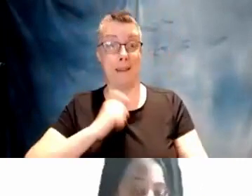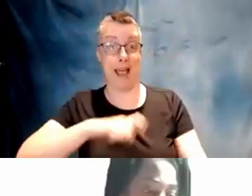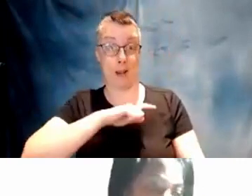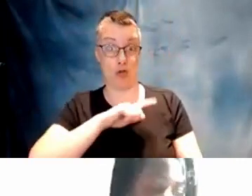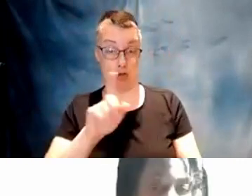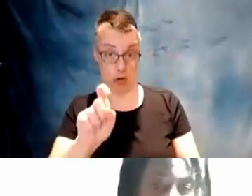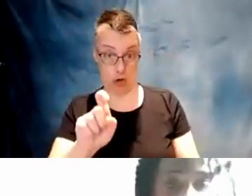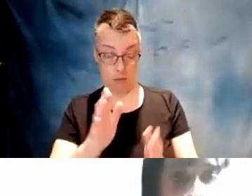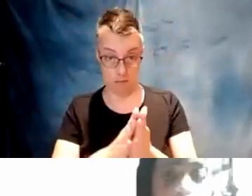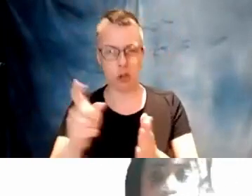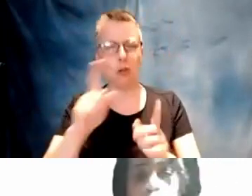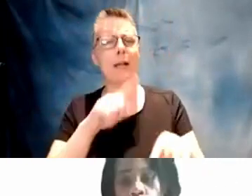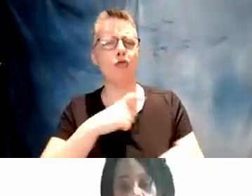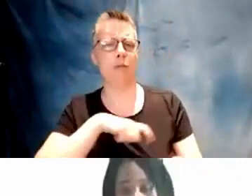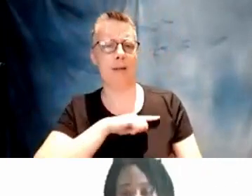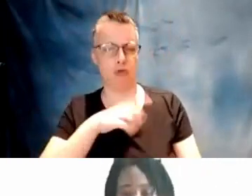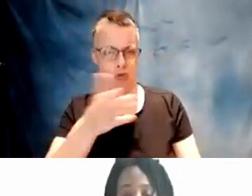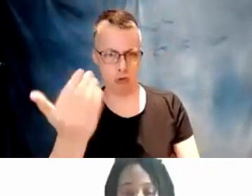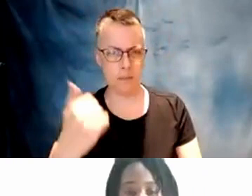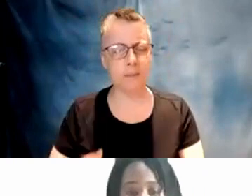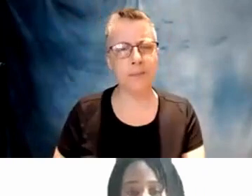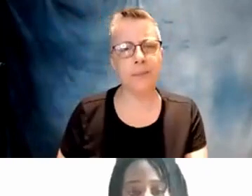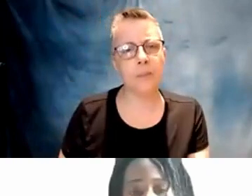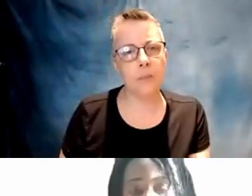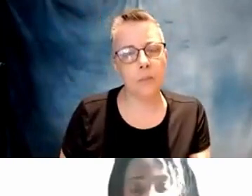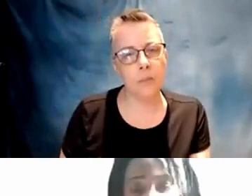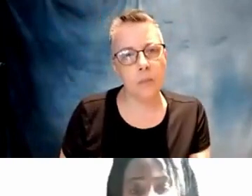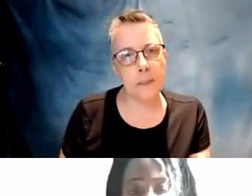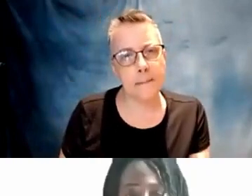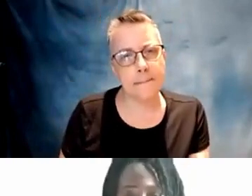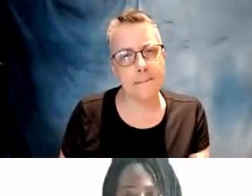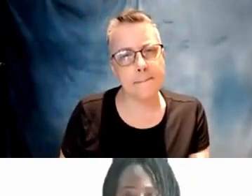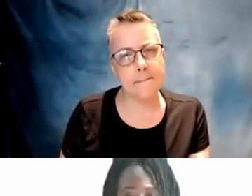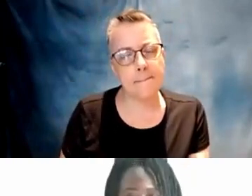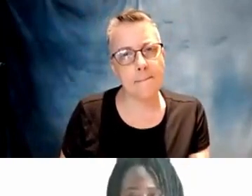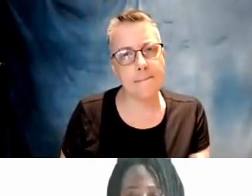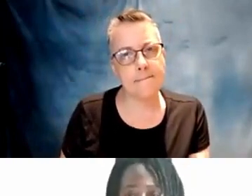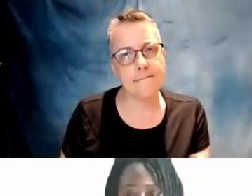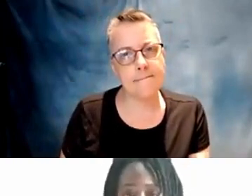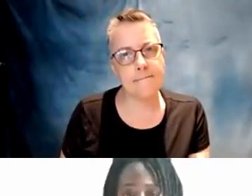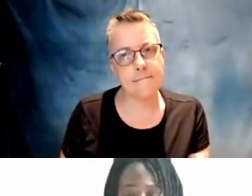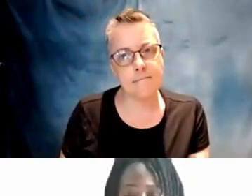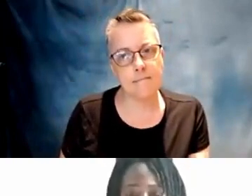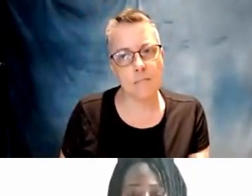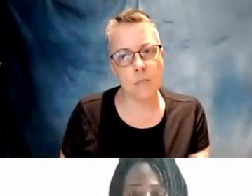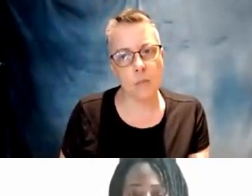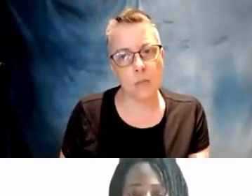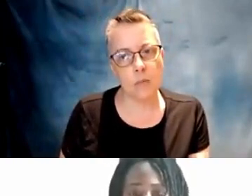el aprendizaje multilingüe? ¿Cómo crees que podemos mejorar la educación bilingüe, la programación en 2